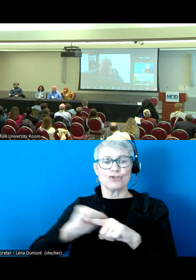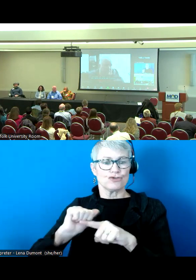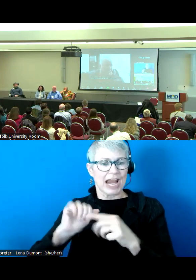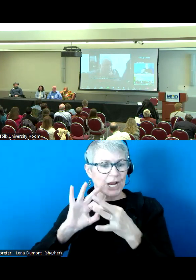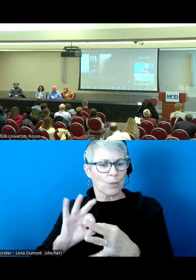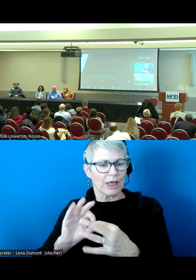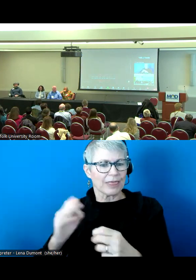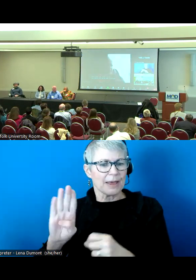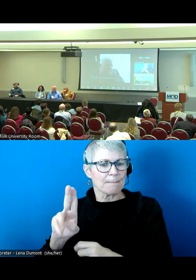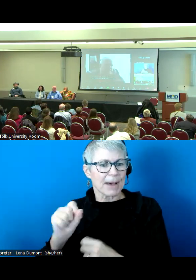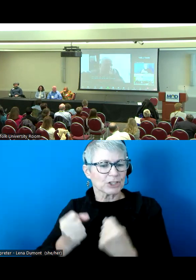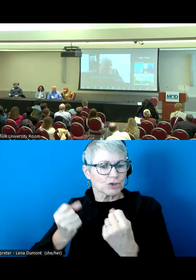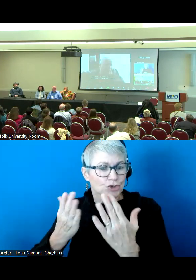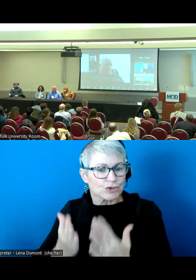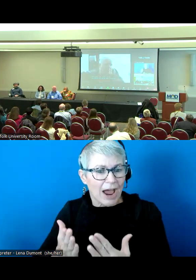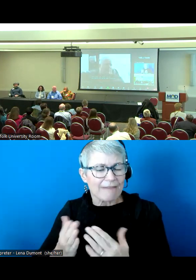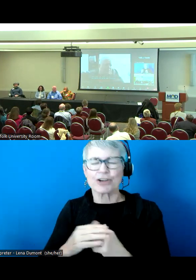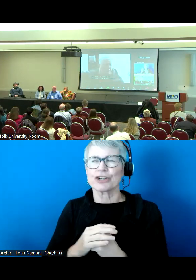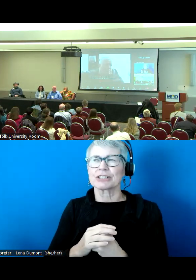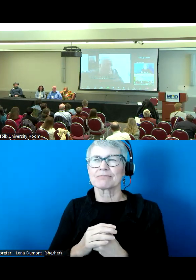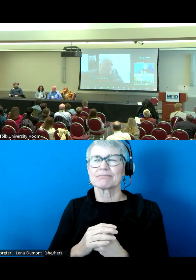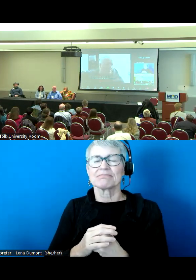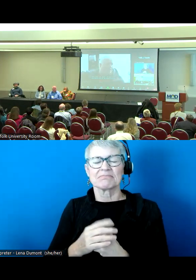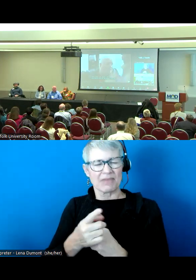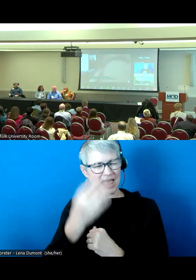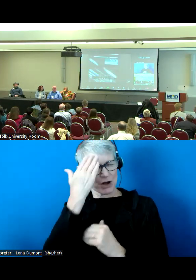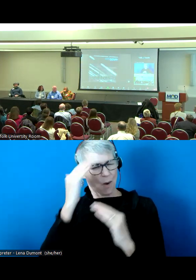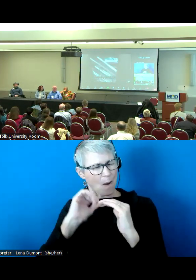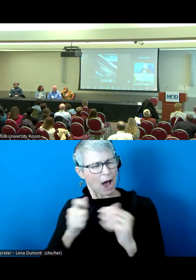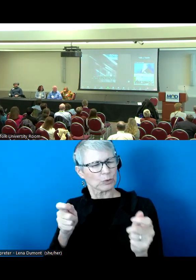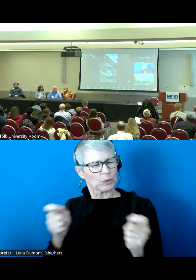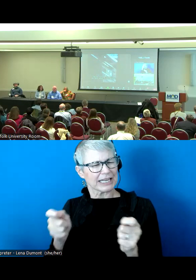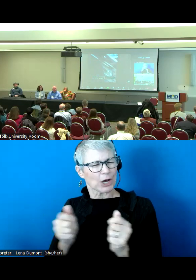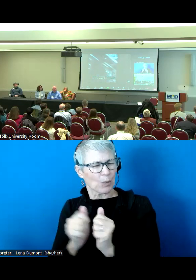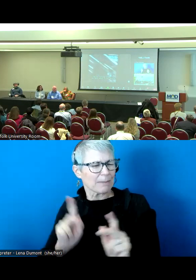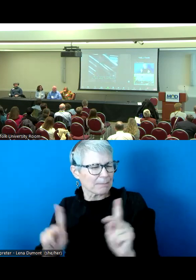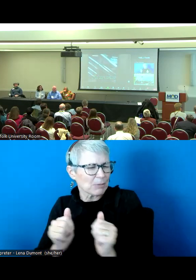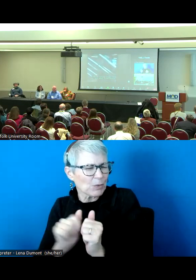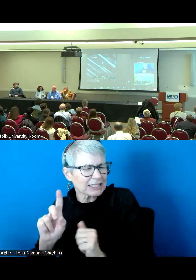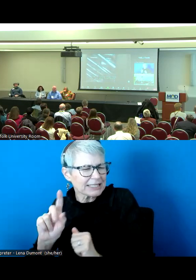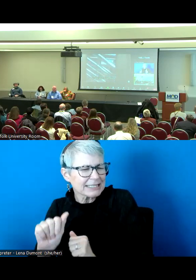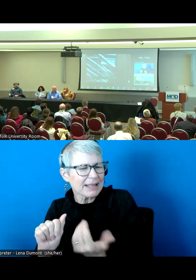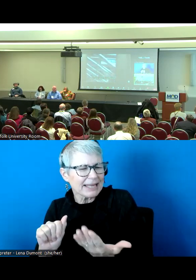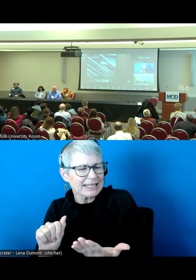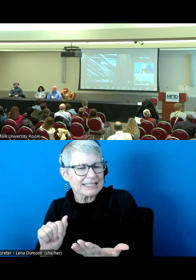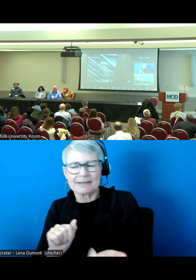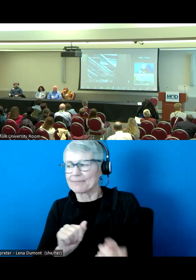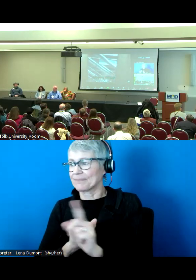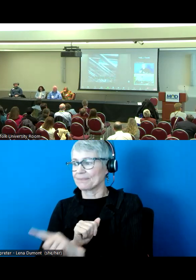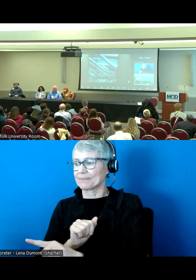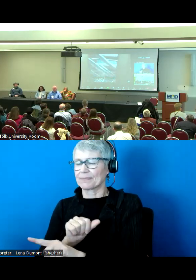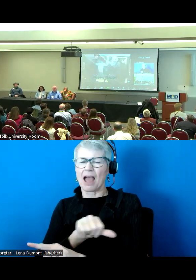how to deal with people with persons with disabilities. We're living longer than we have ever